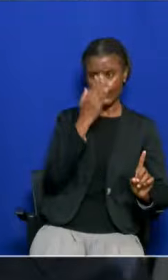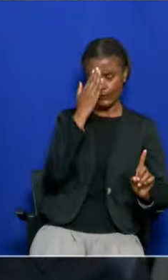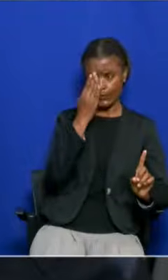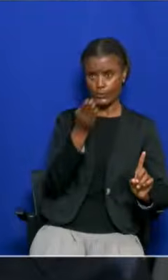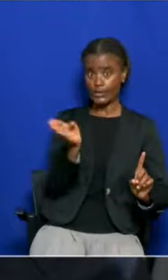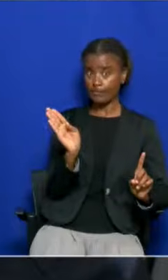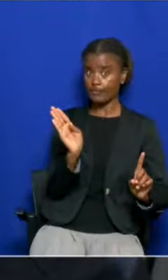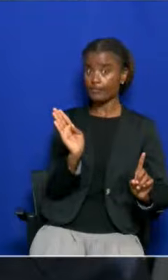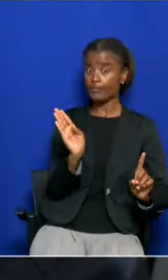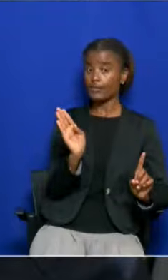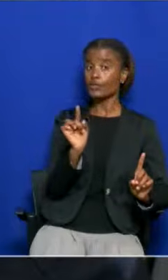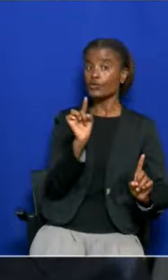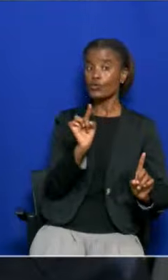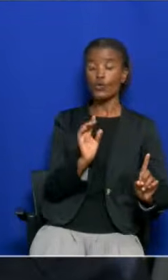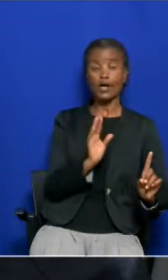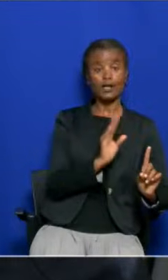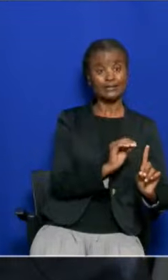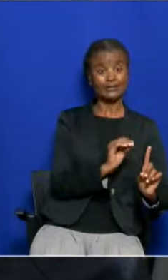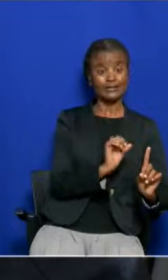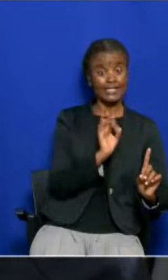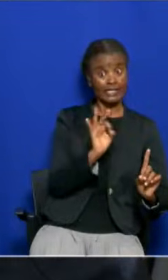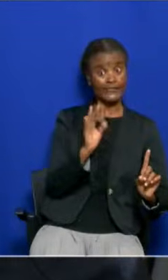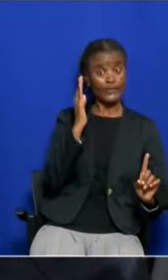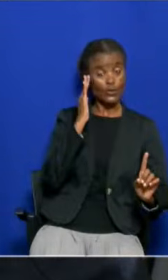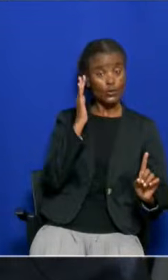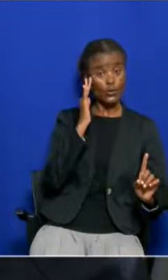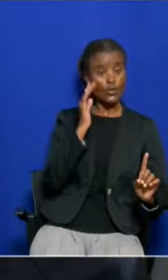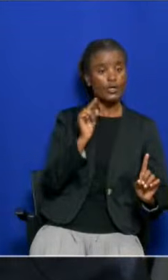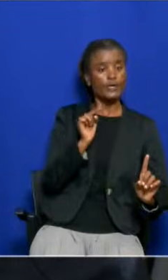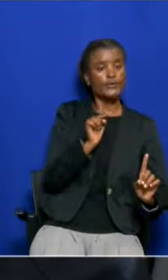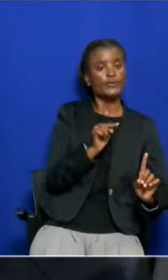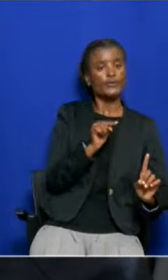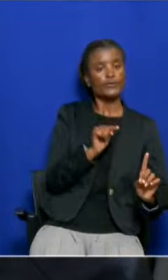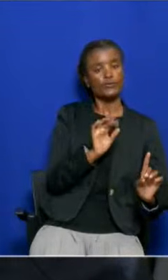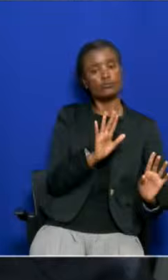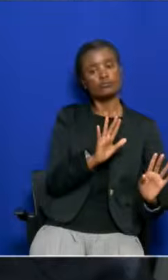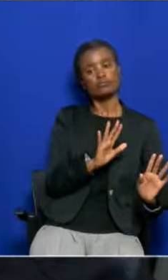You put him in touch with Warrant Officer Zungu